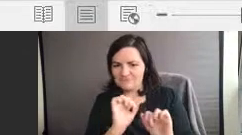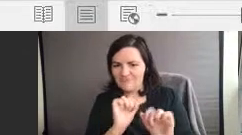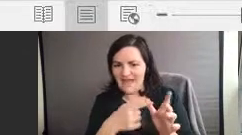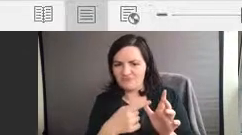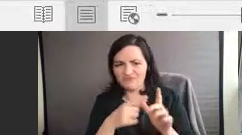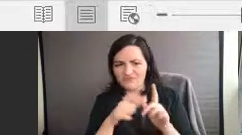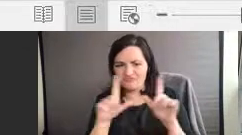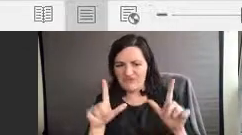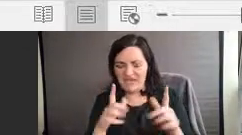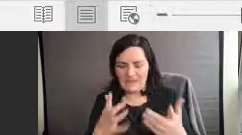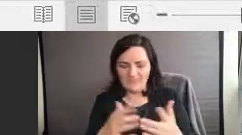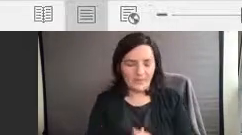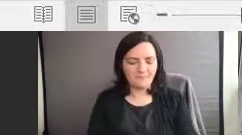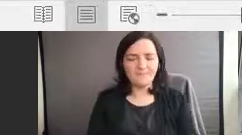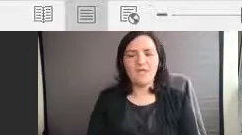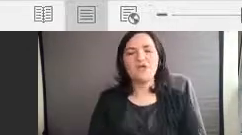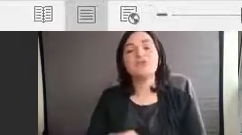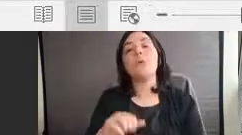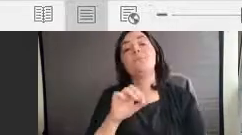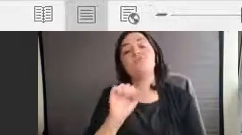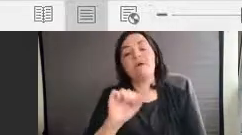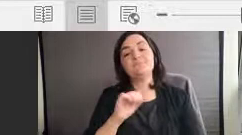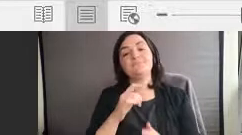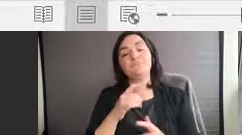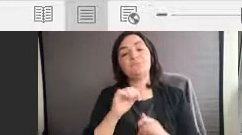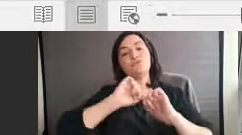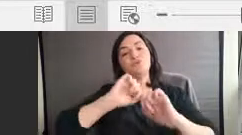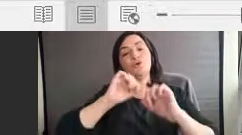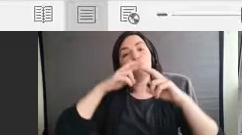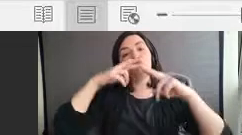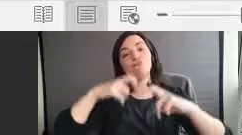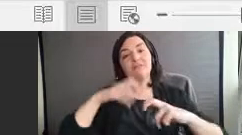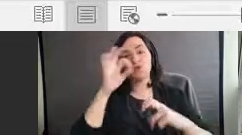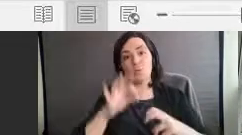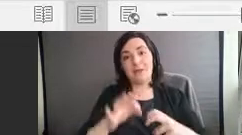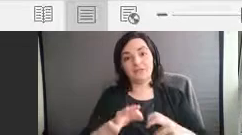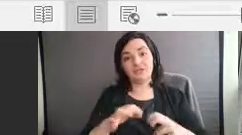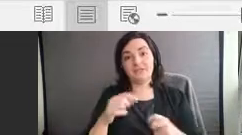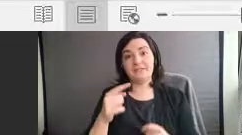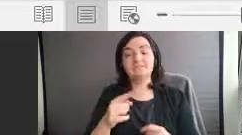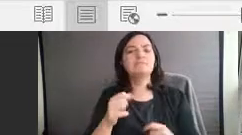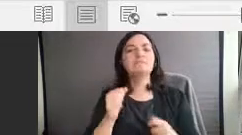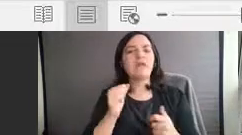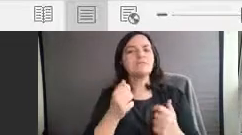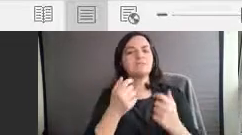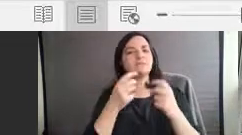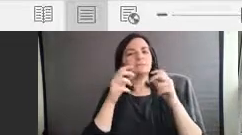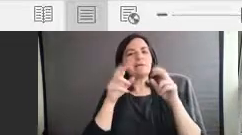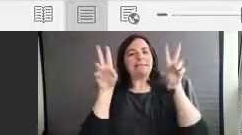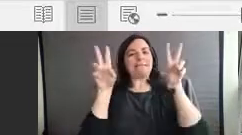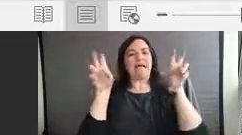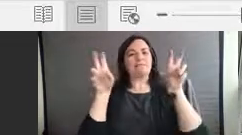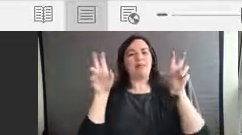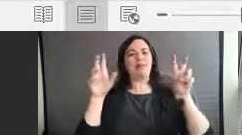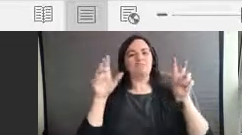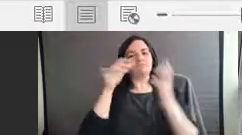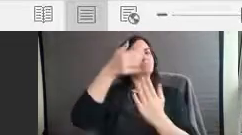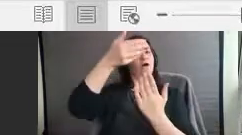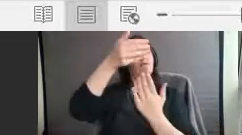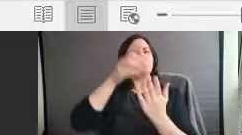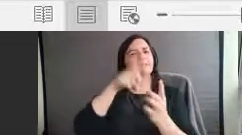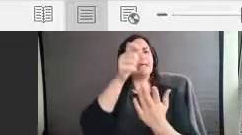your research question. So your research question is basically going to be the title of your dissertation. And you put your research question in